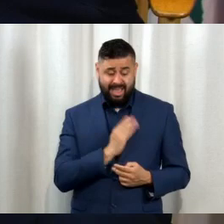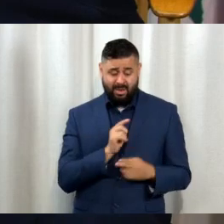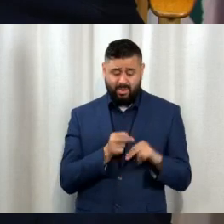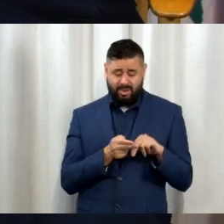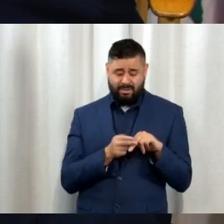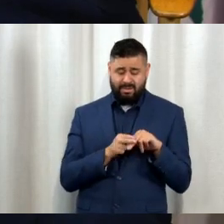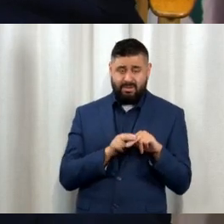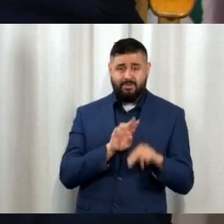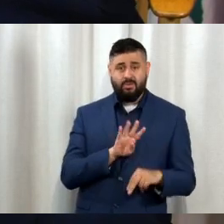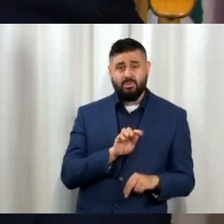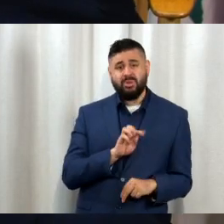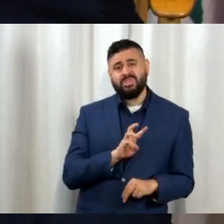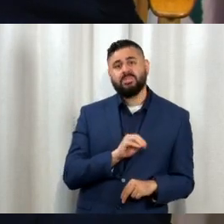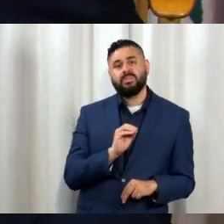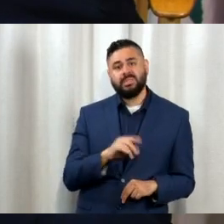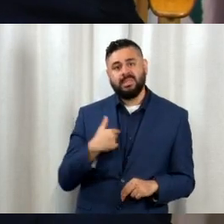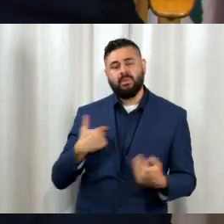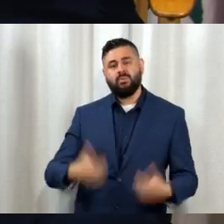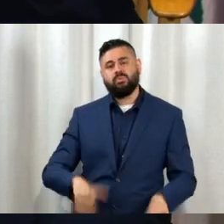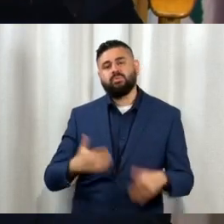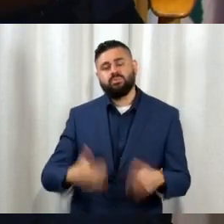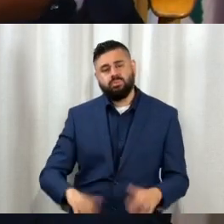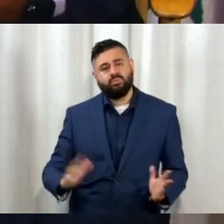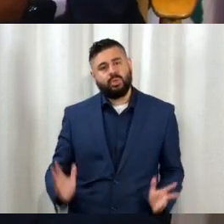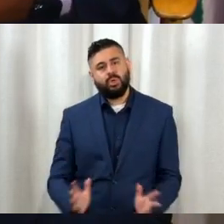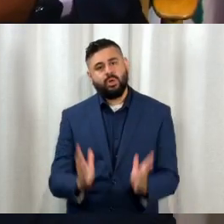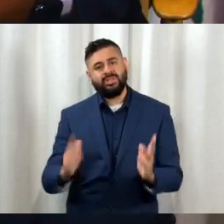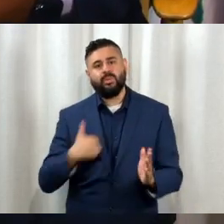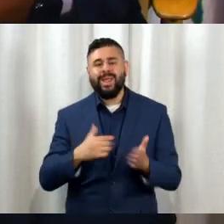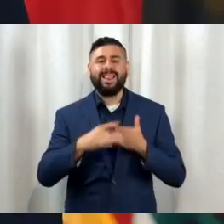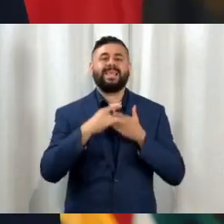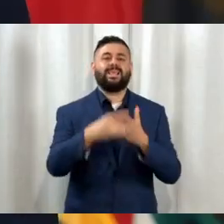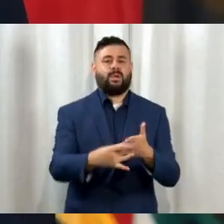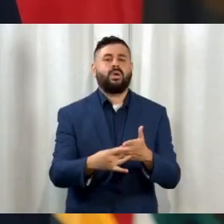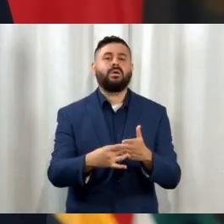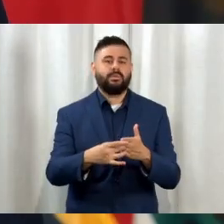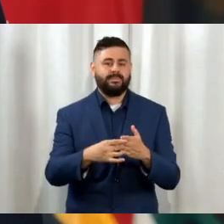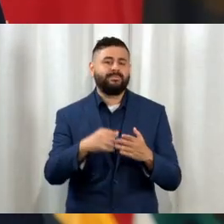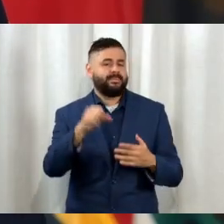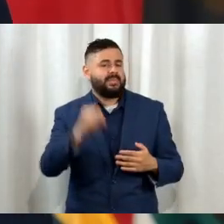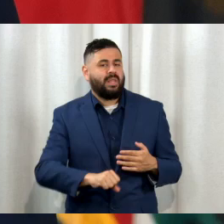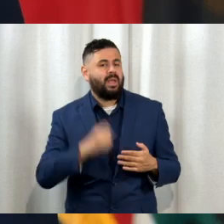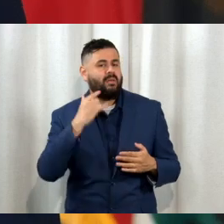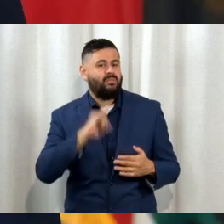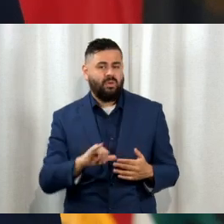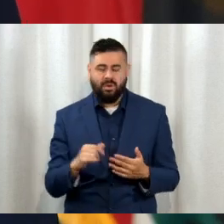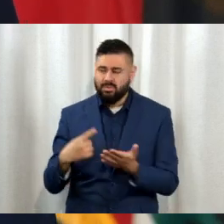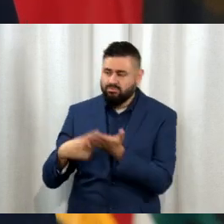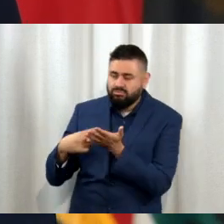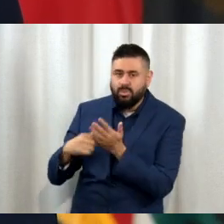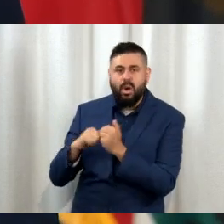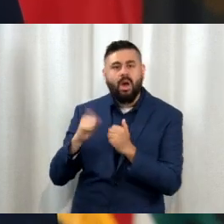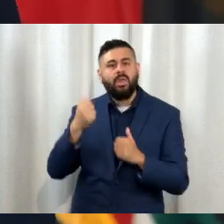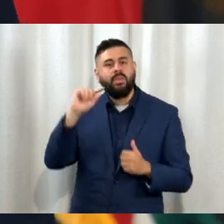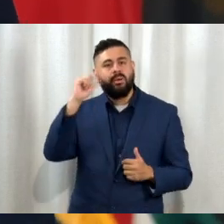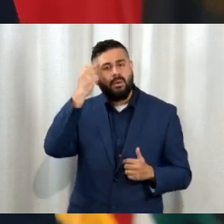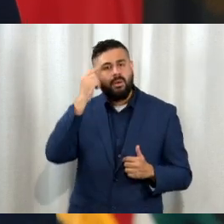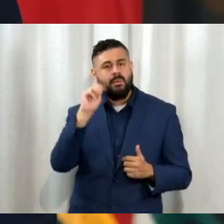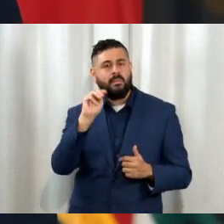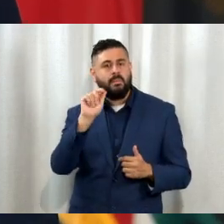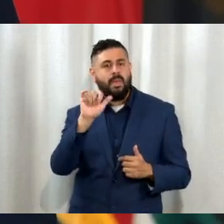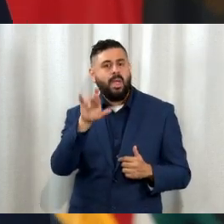4.6%. I think that's encouraging that we have to continue to be a leader in the region. And as I have conversations with other mayors and other cities, folks